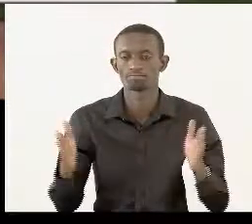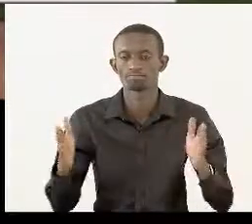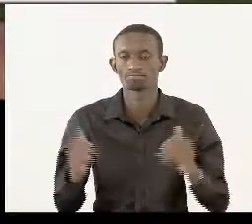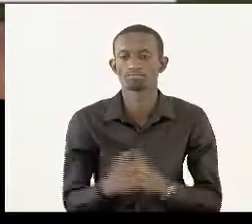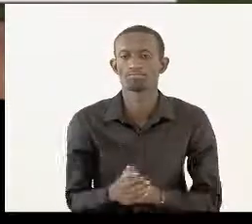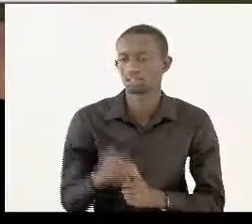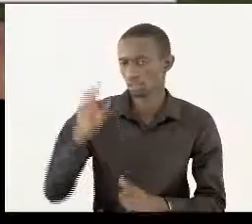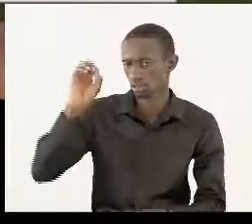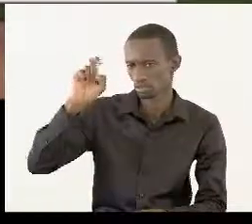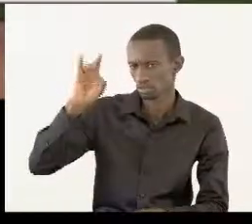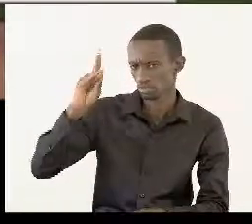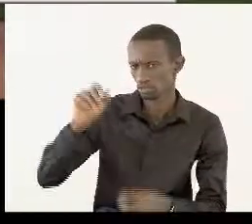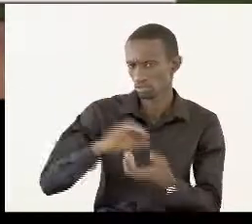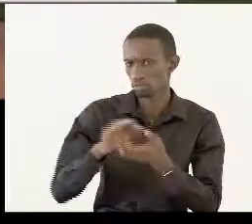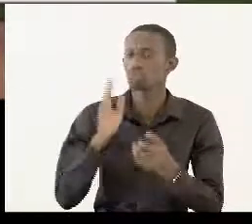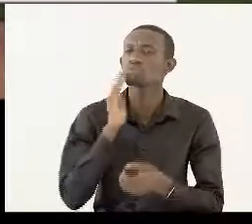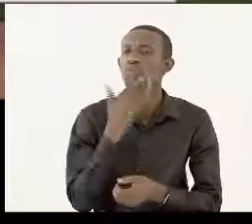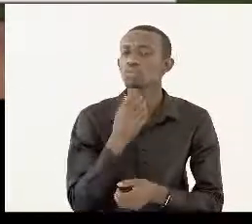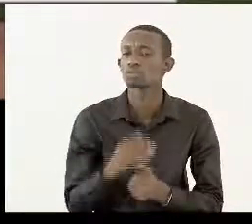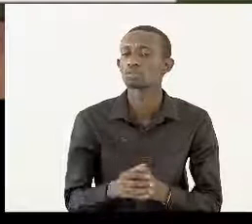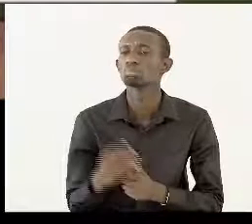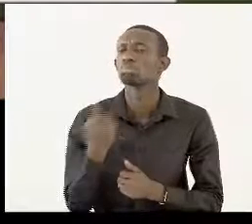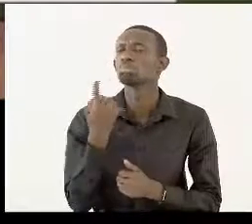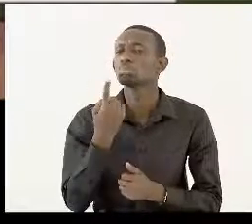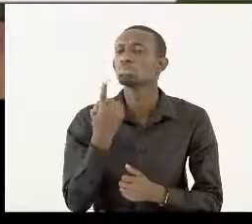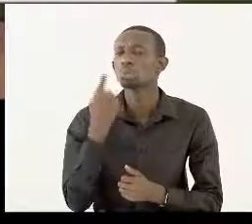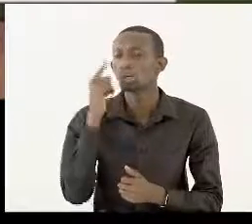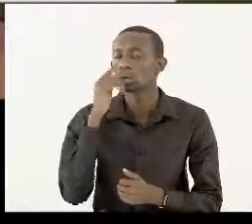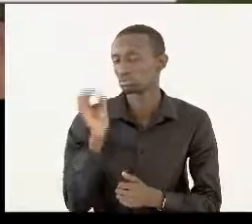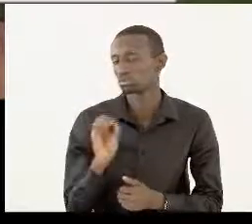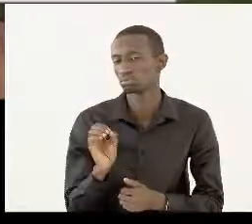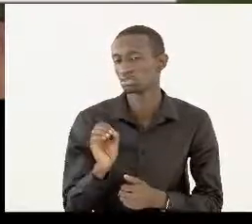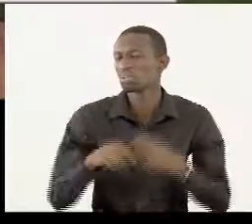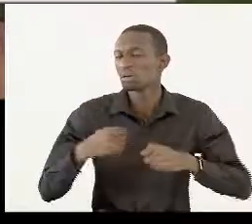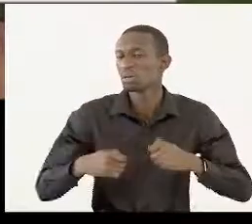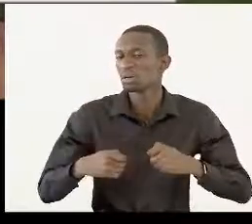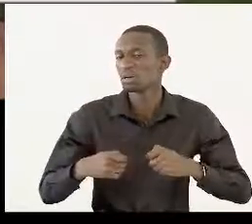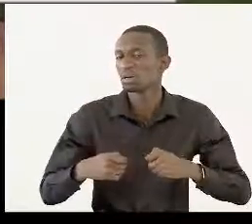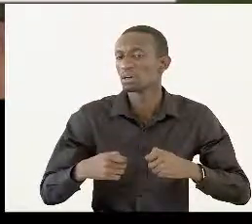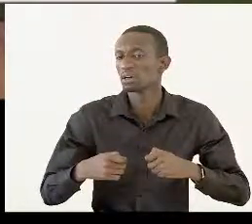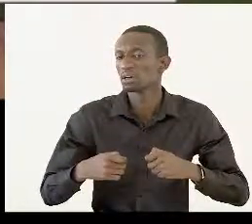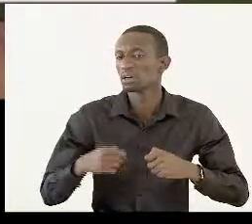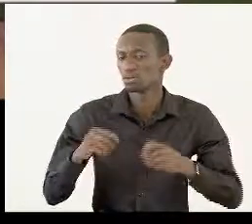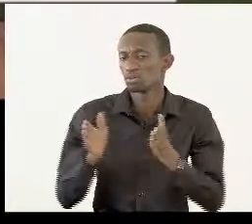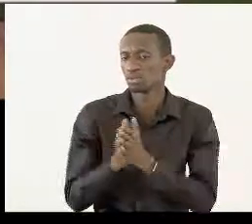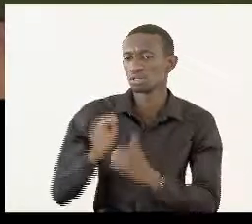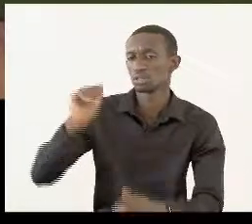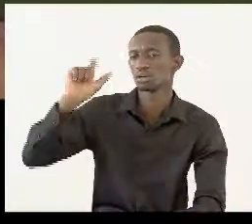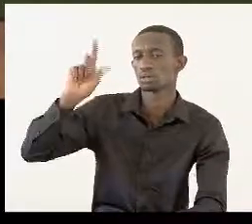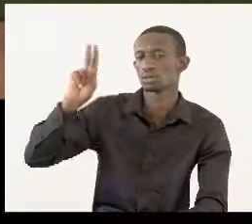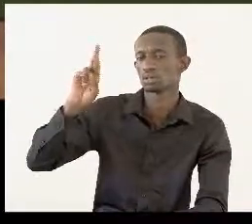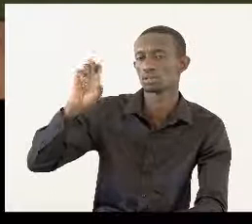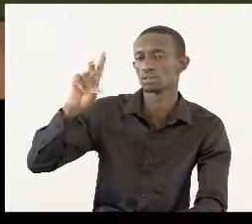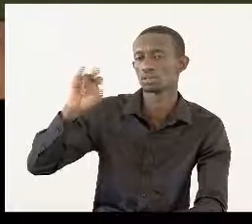The oxygen and water, they are not the only substances which react with alkali metals. We